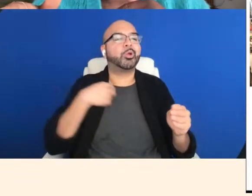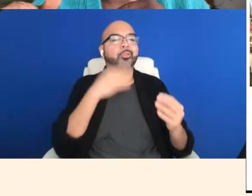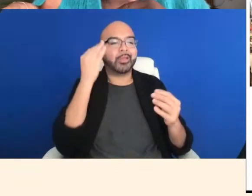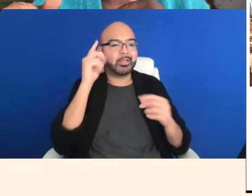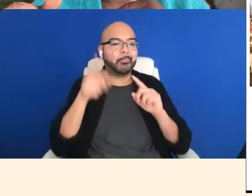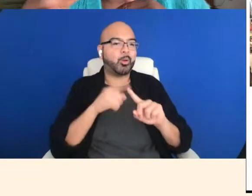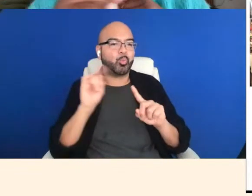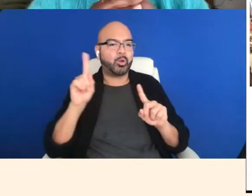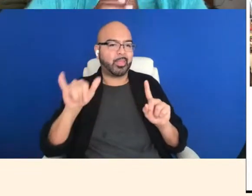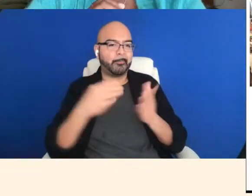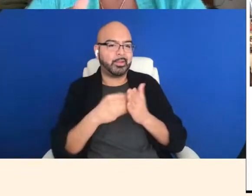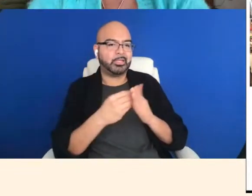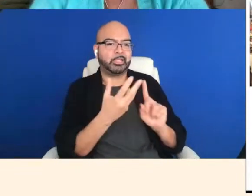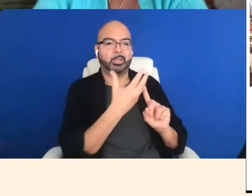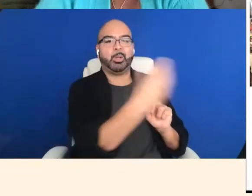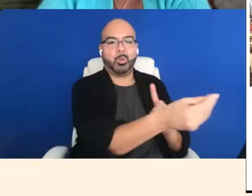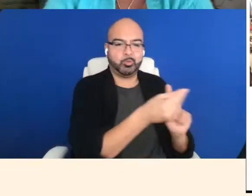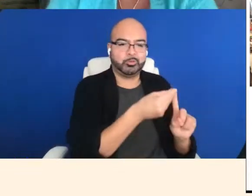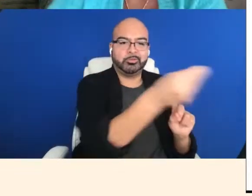hands.